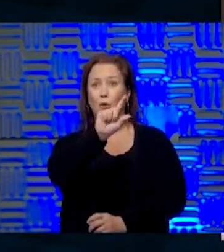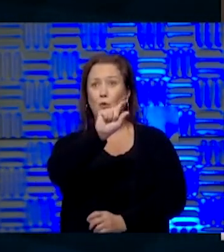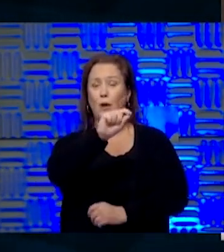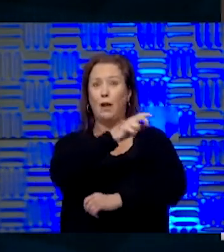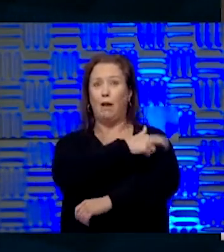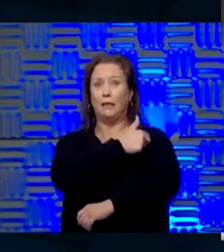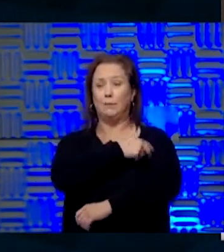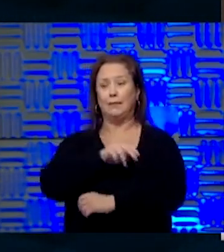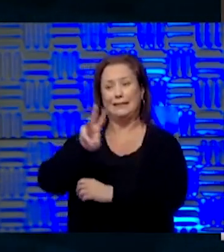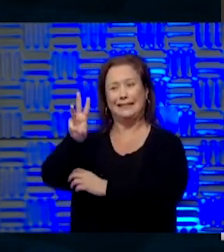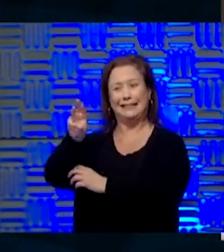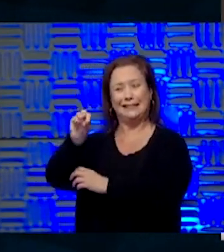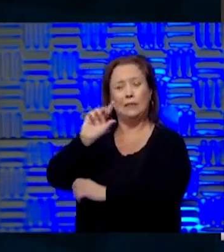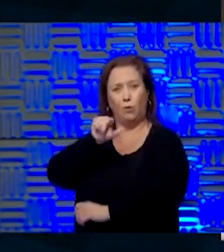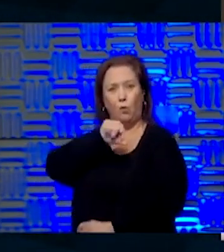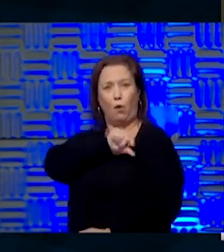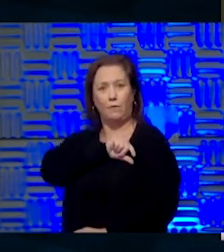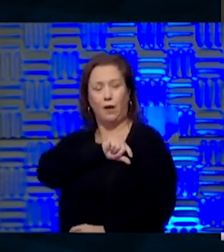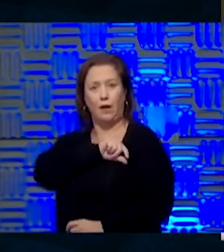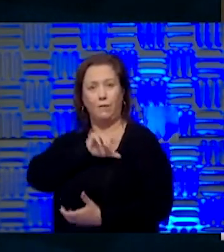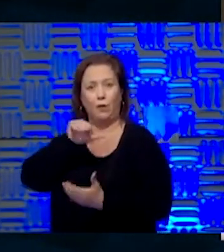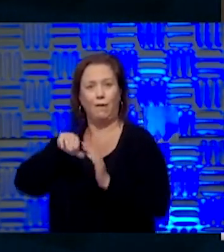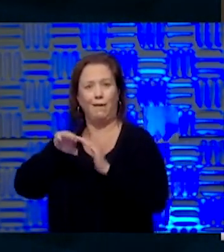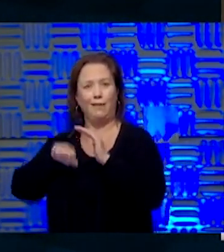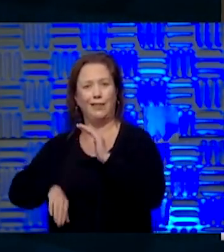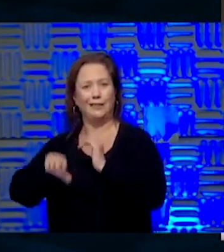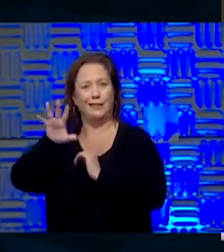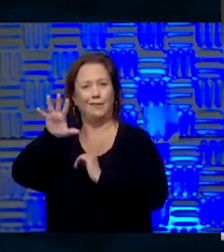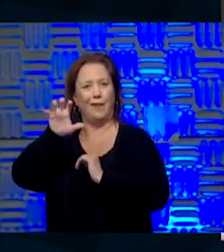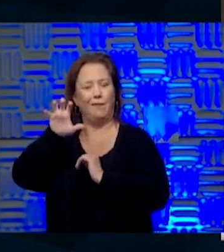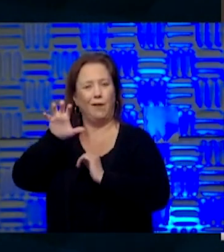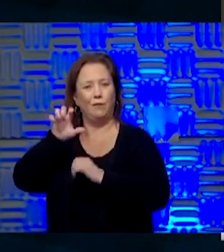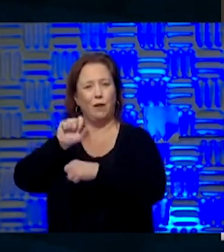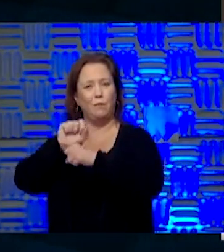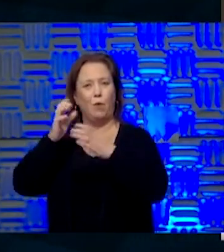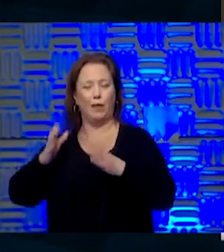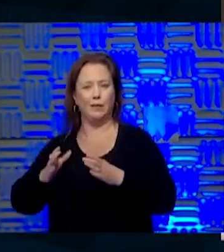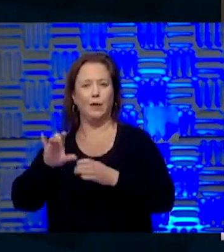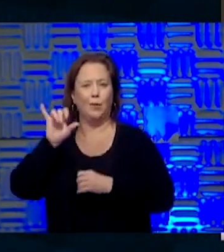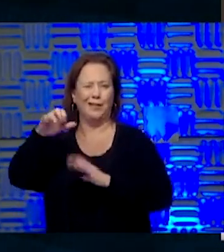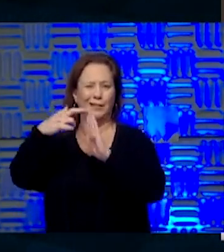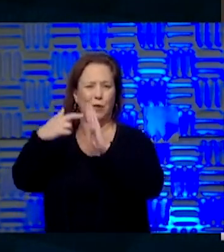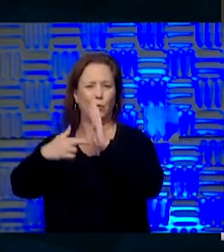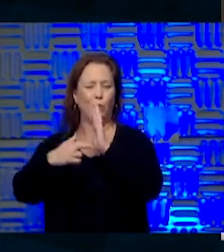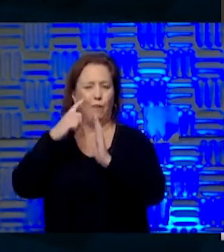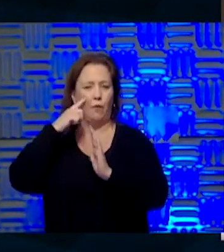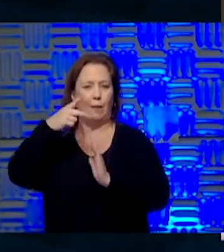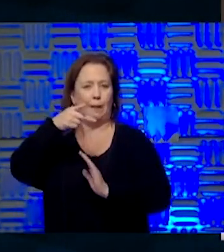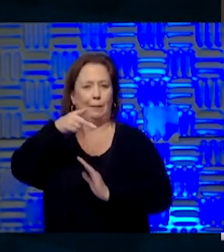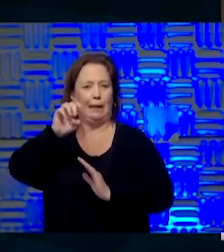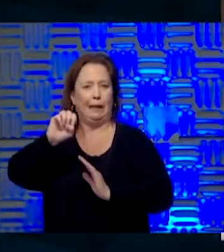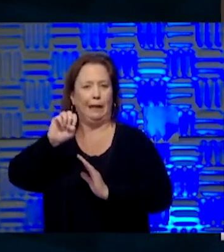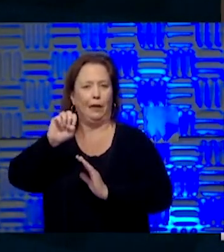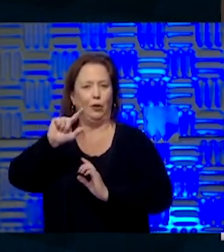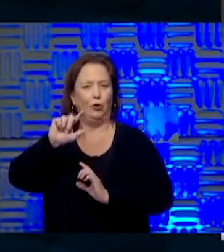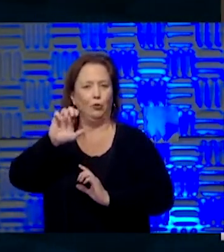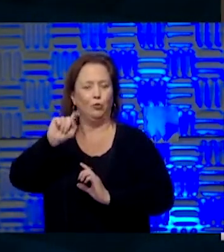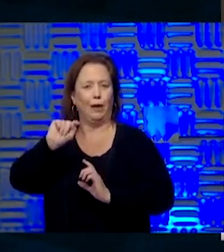60 of them would qualify for having less than 500 employees, a criteria for this PPP program.